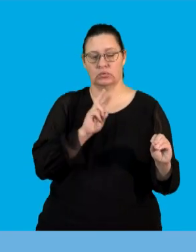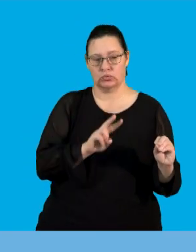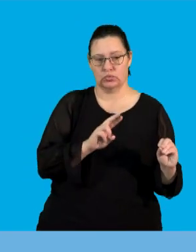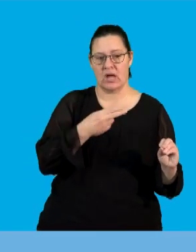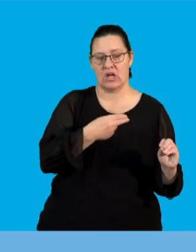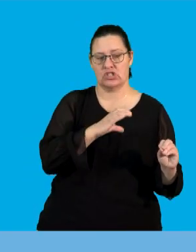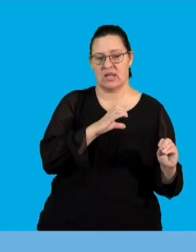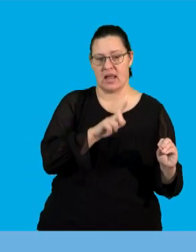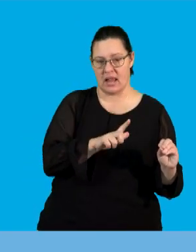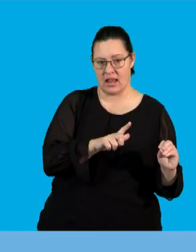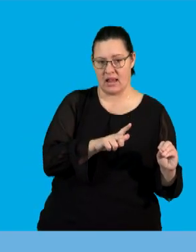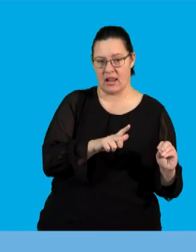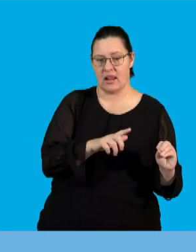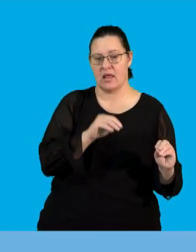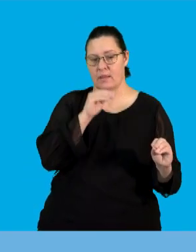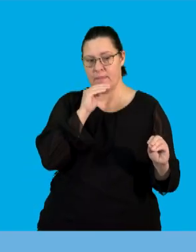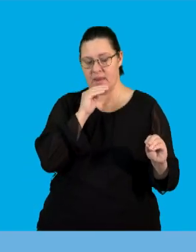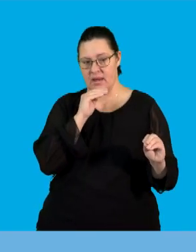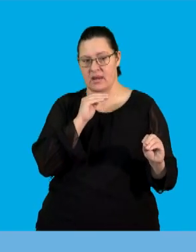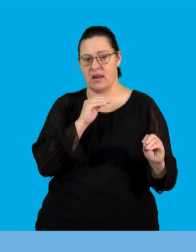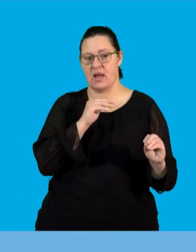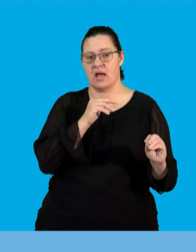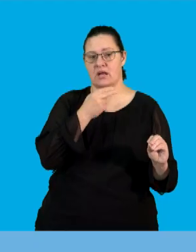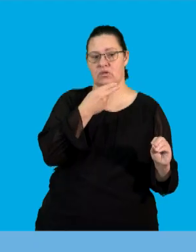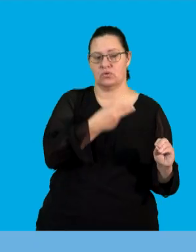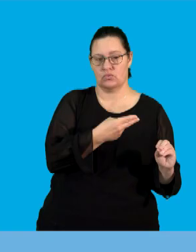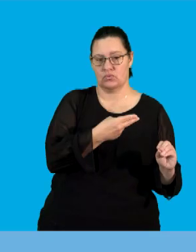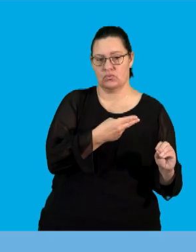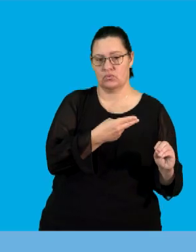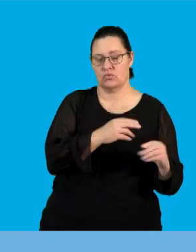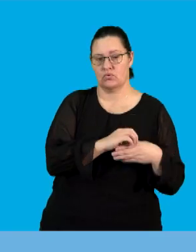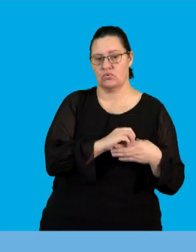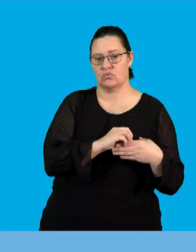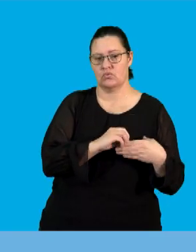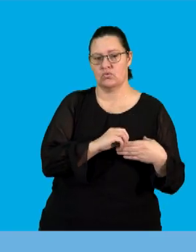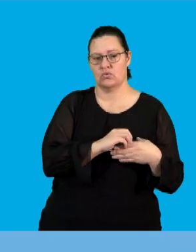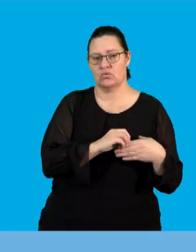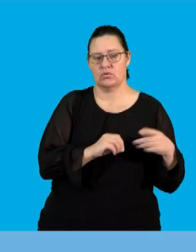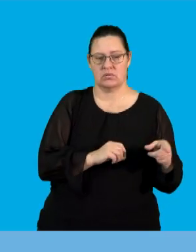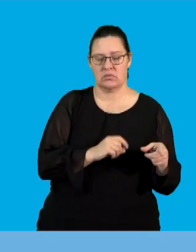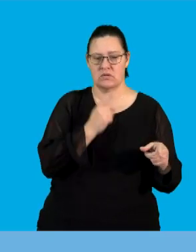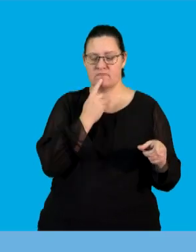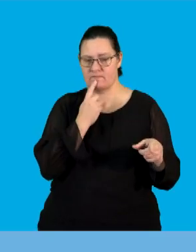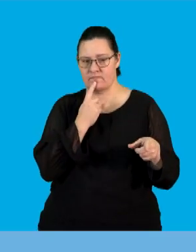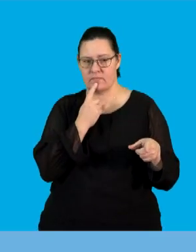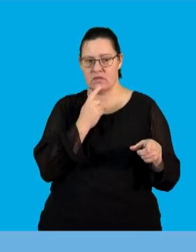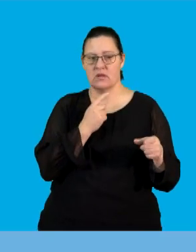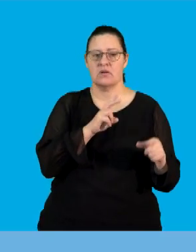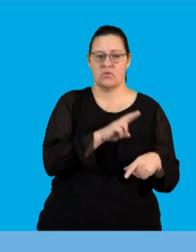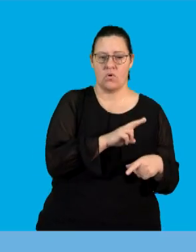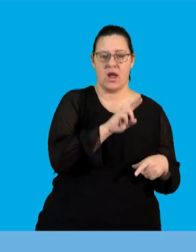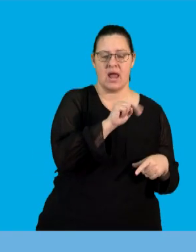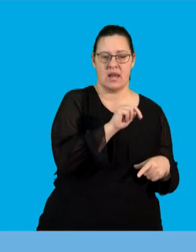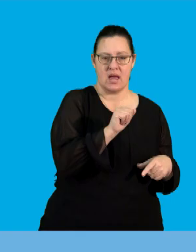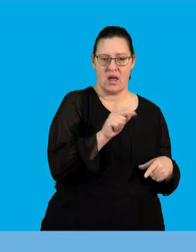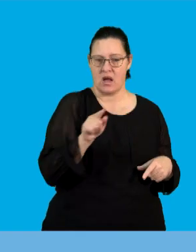have two molecules of HCl, which means two atoms of hydrogen, two atoms of hydrogen,